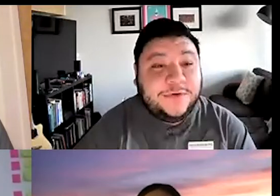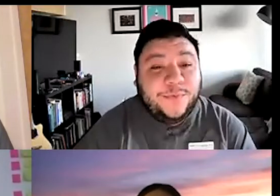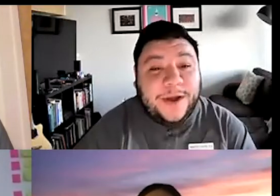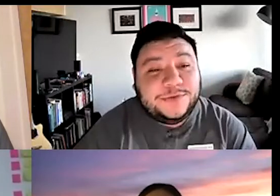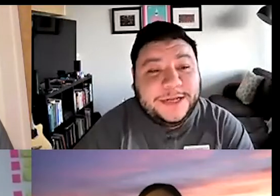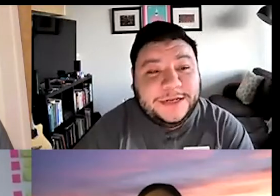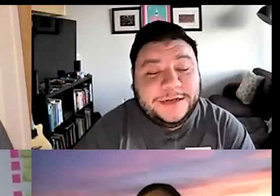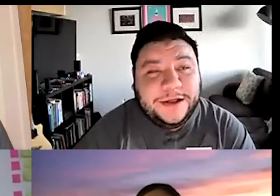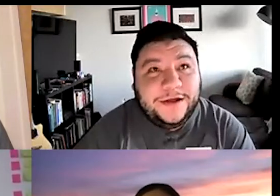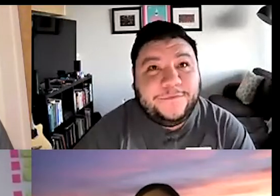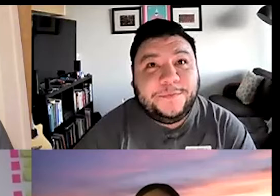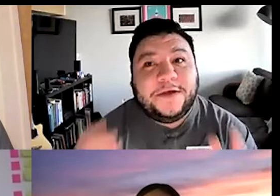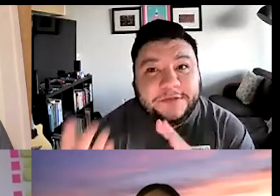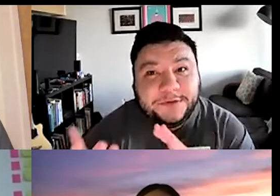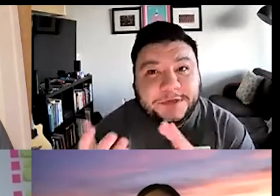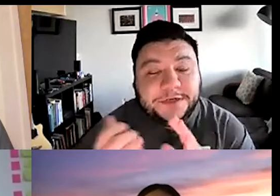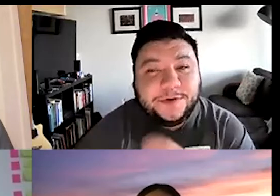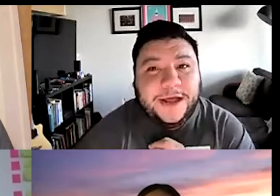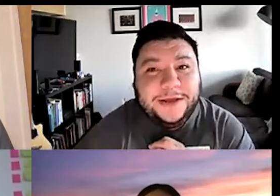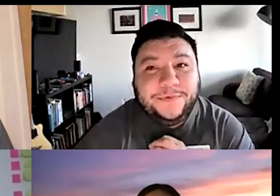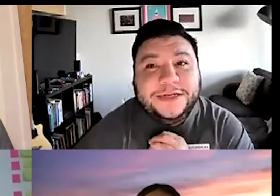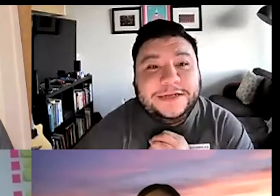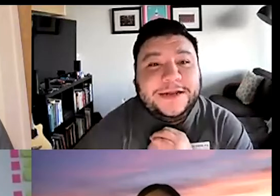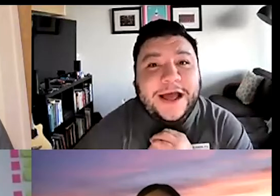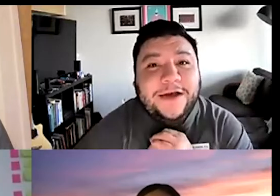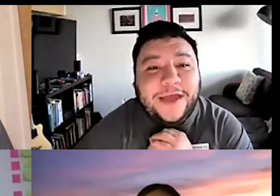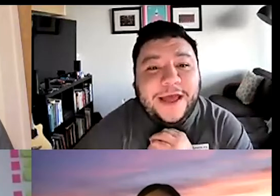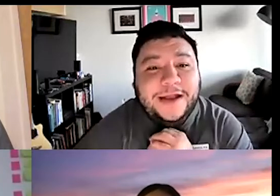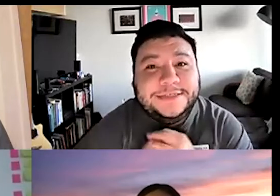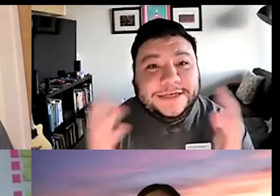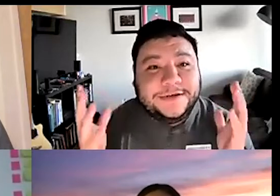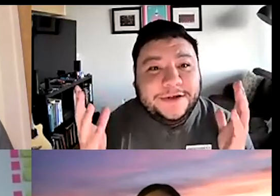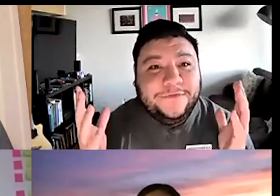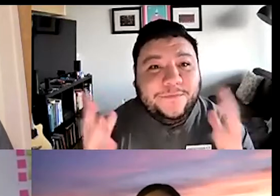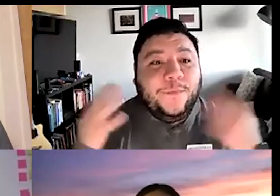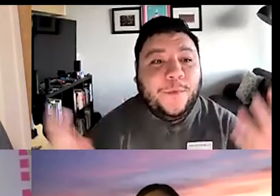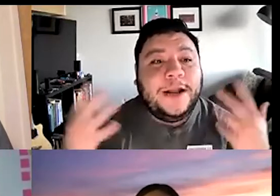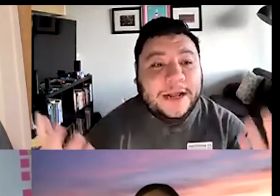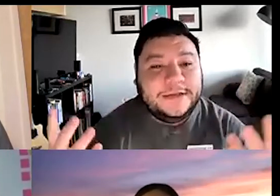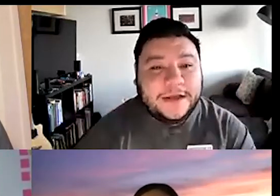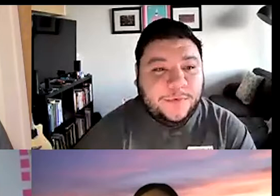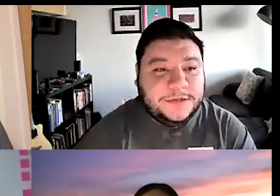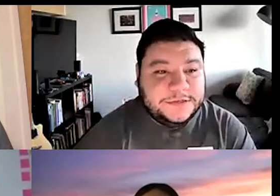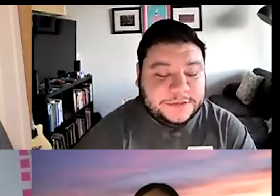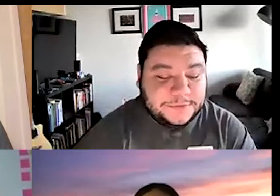I graduated from Cal State San Bernardino, I really didn't have an idea of what